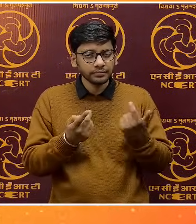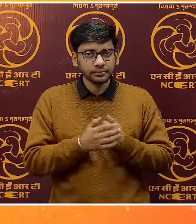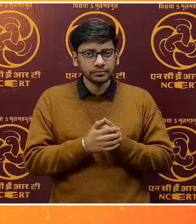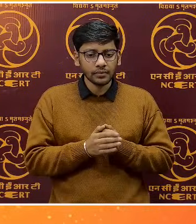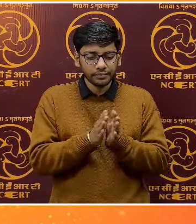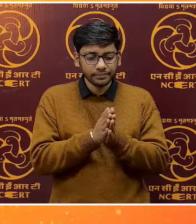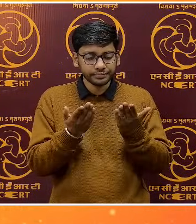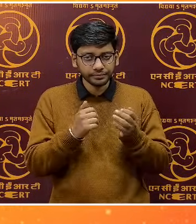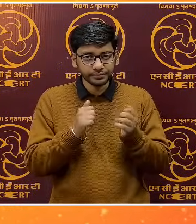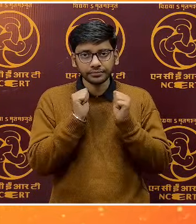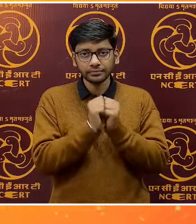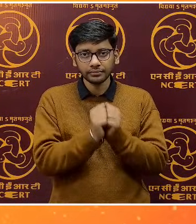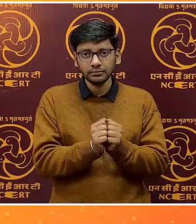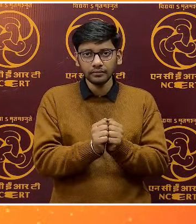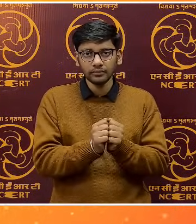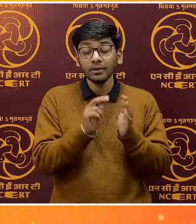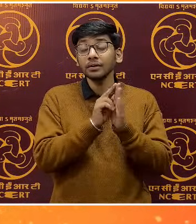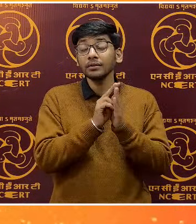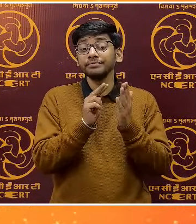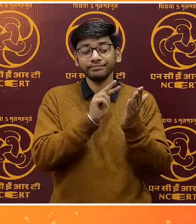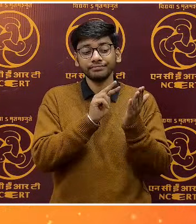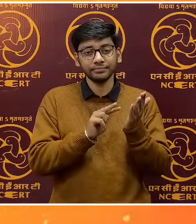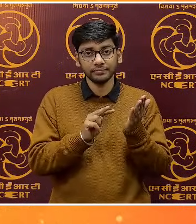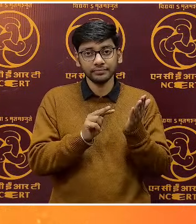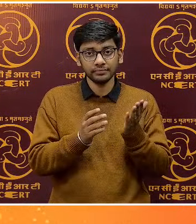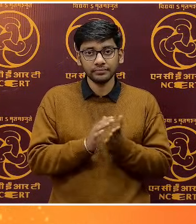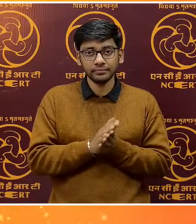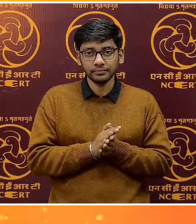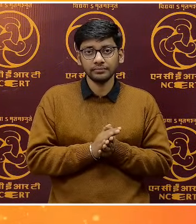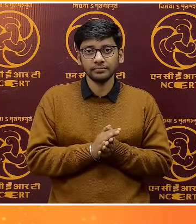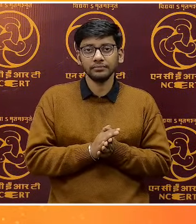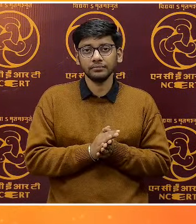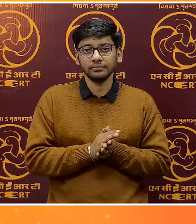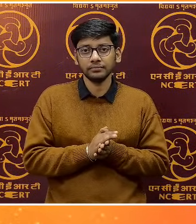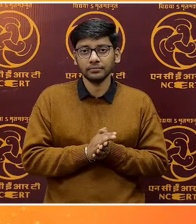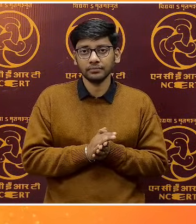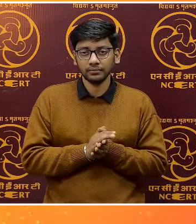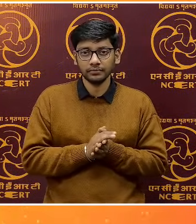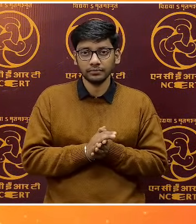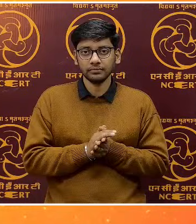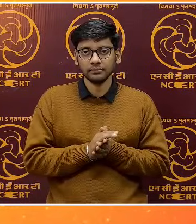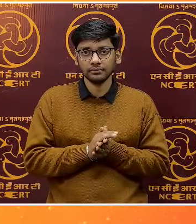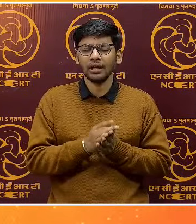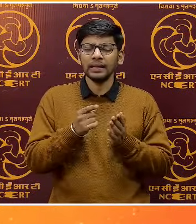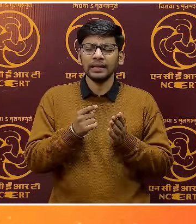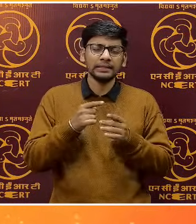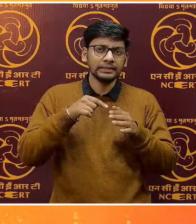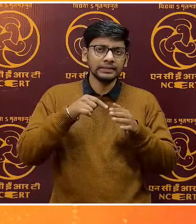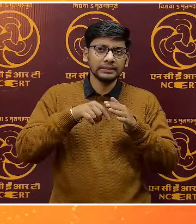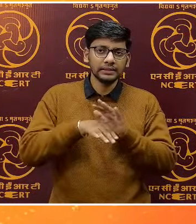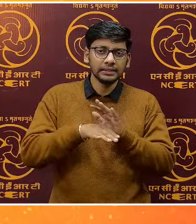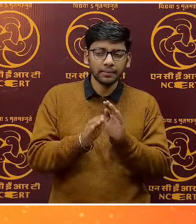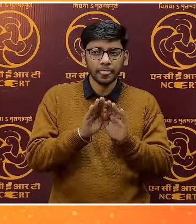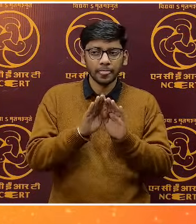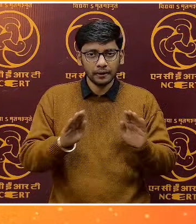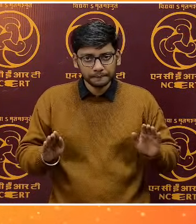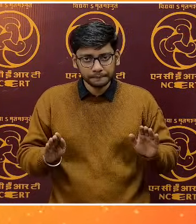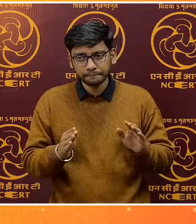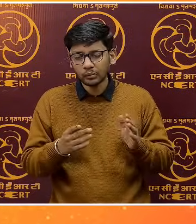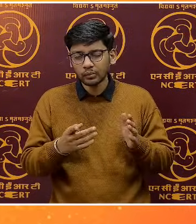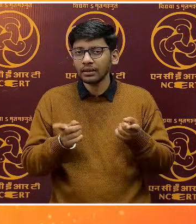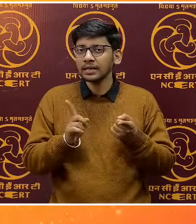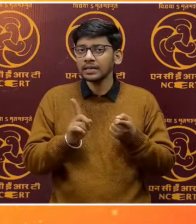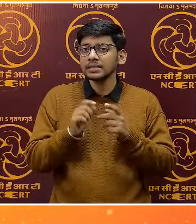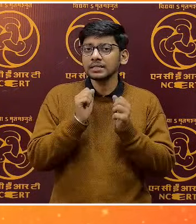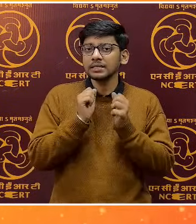book, right? They're either reading or they're studying, right? Yes. So you have guessed it very rightly. So like this, the student can also look at